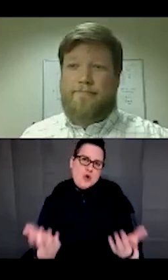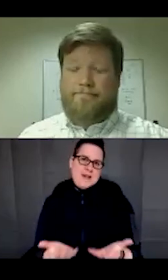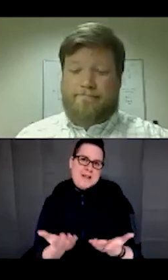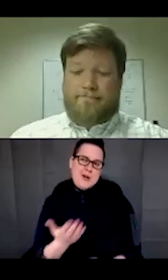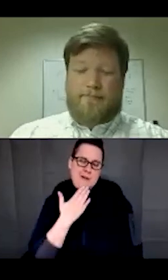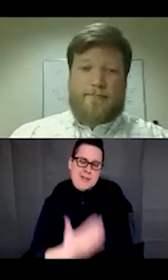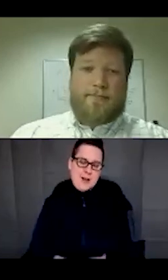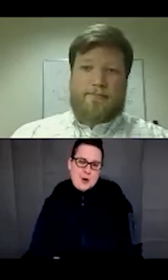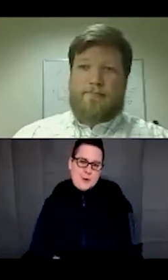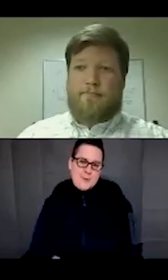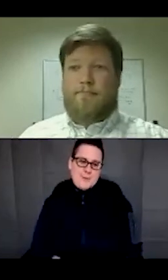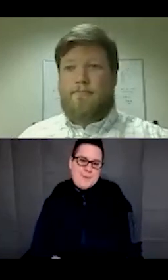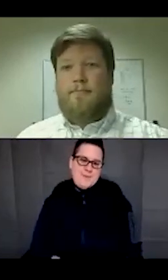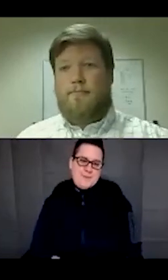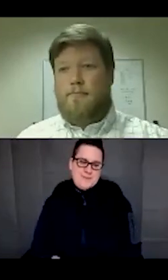Thanks.